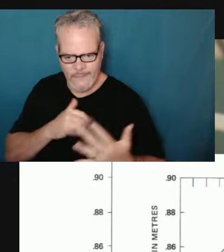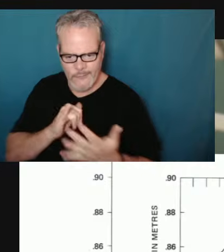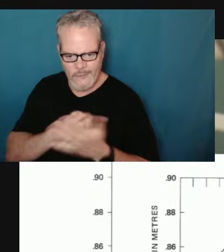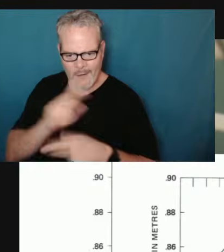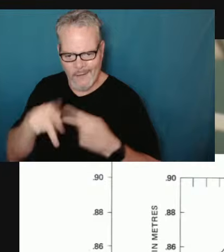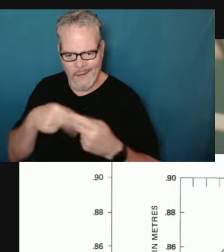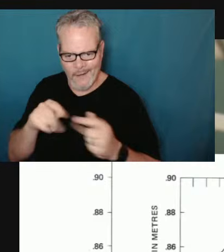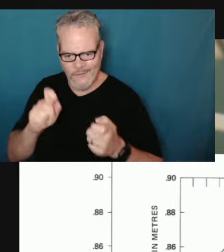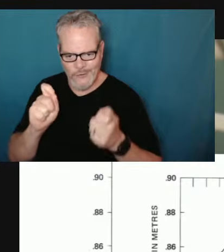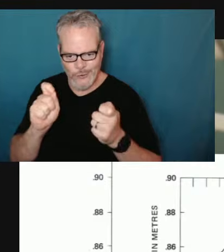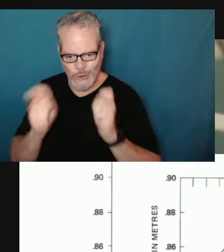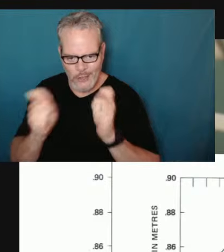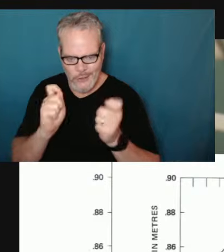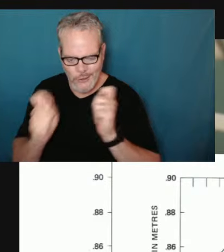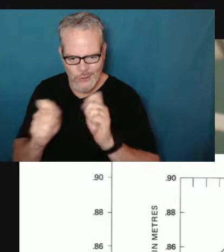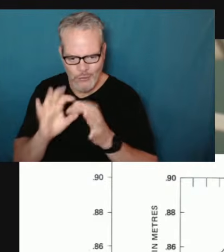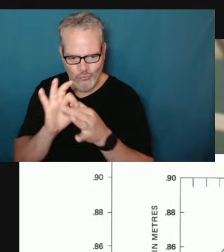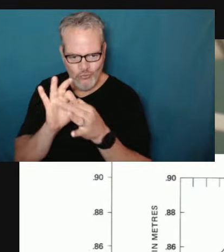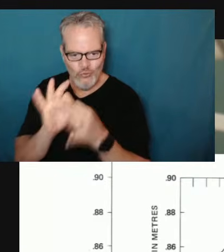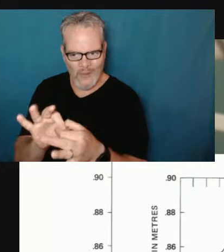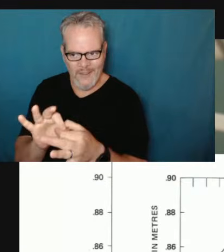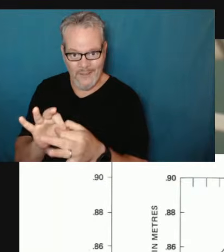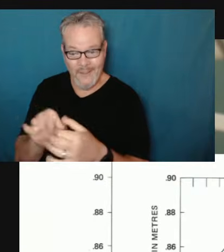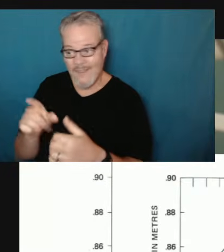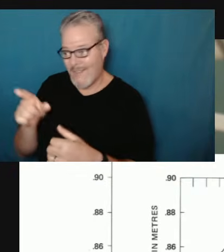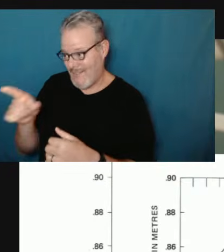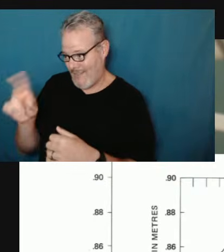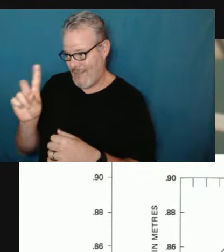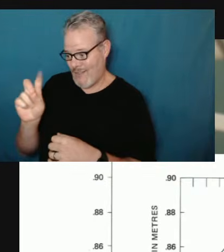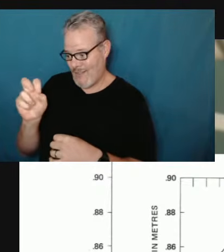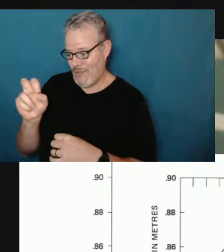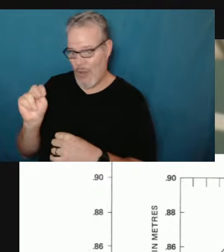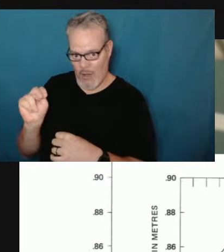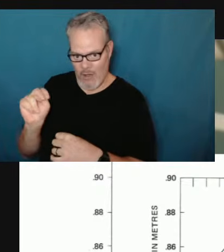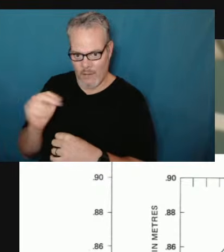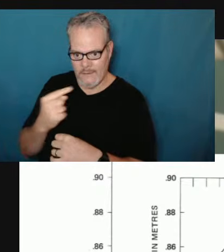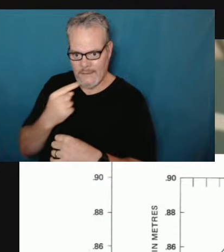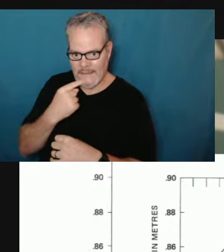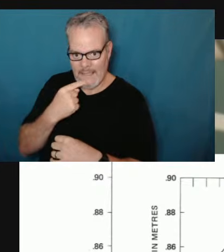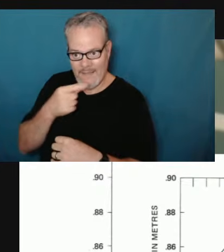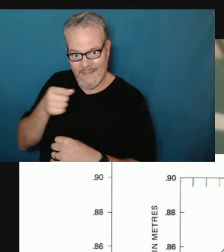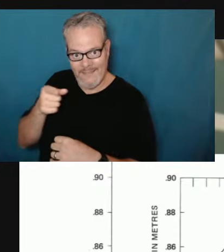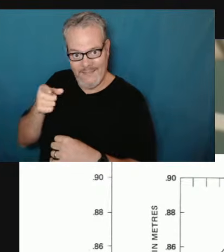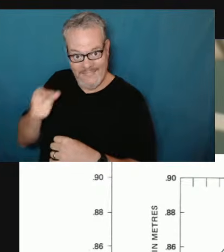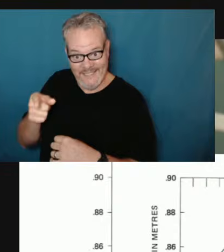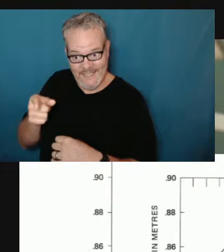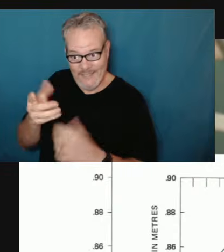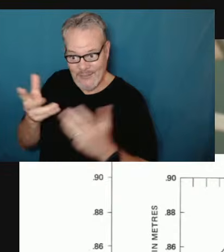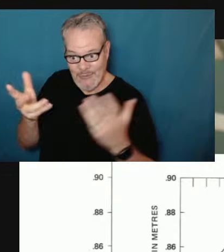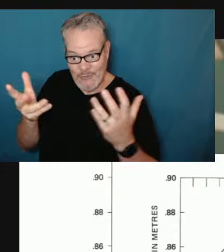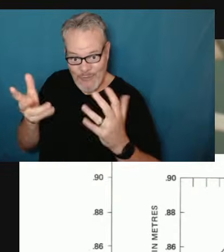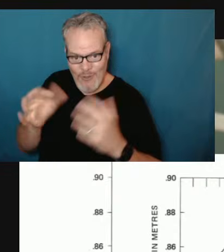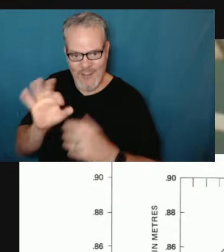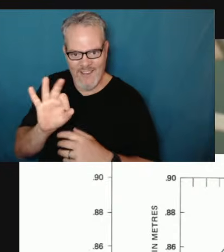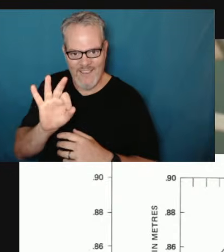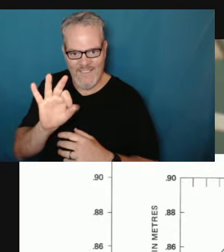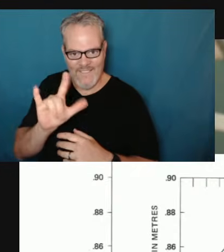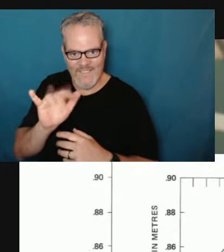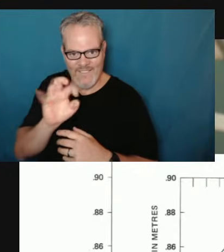earthquakes. As Don says, this alarmed us. Was the flank preparing to have a